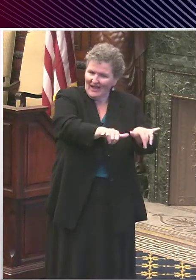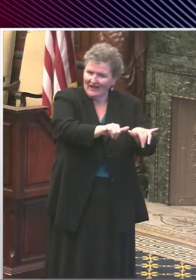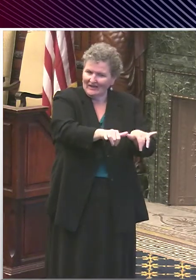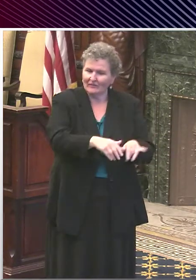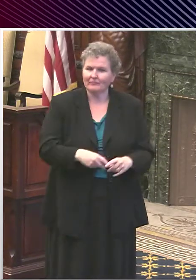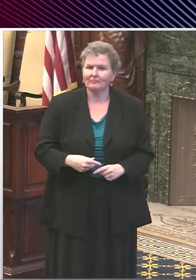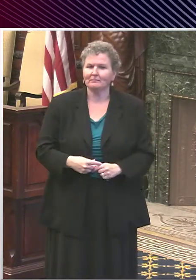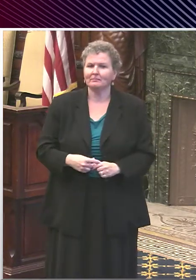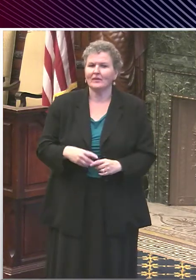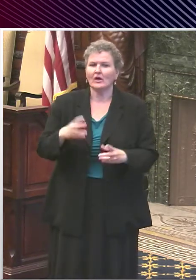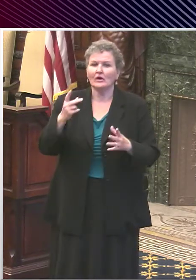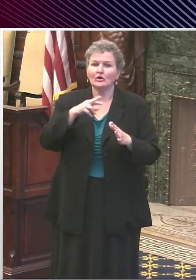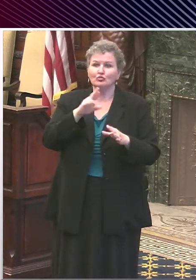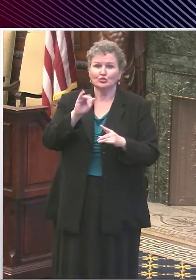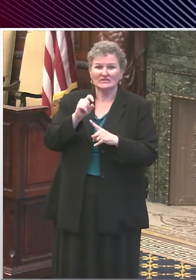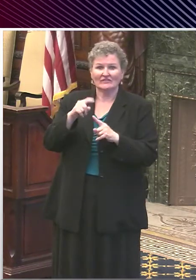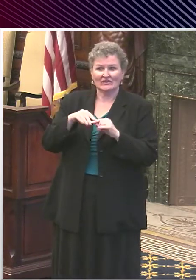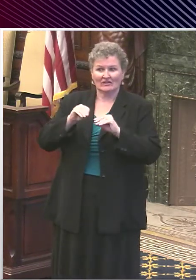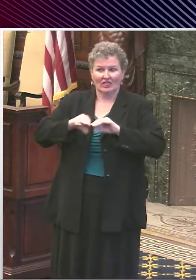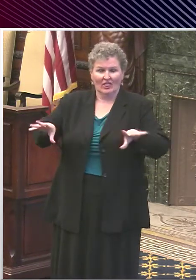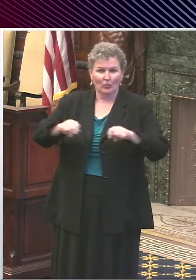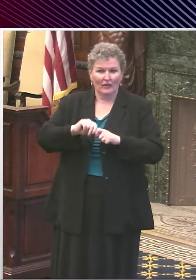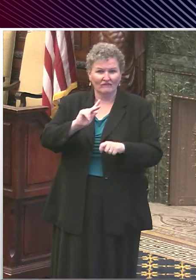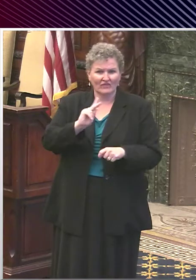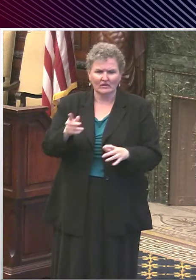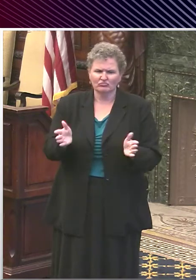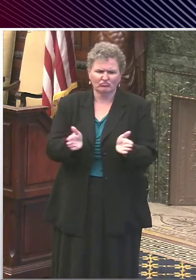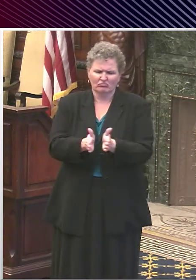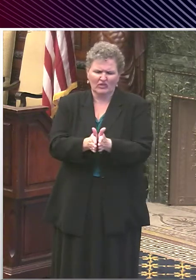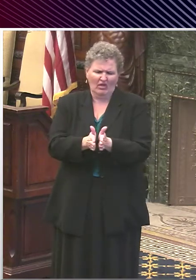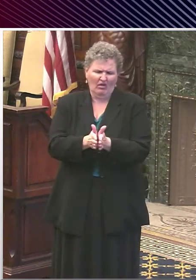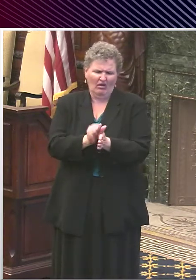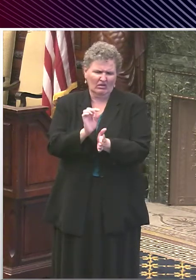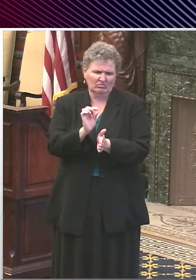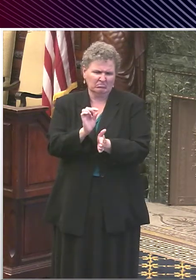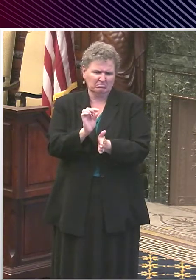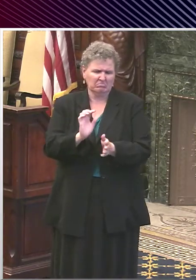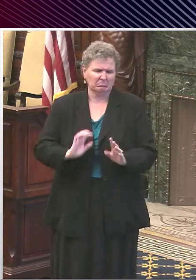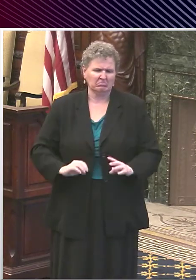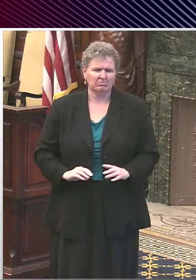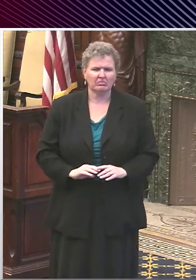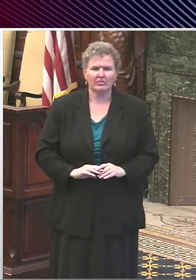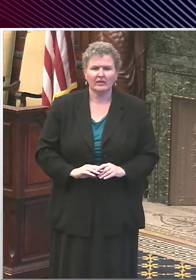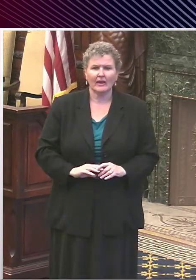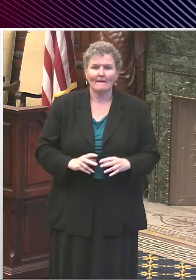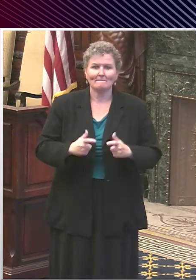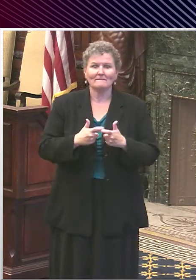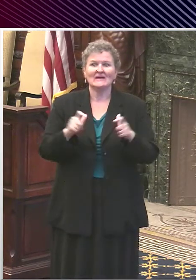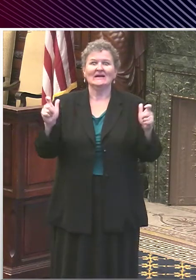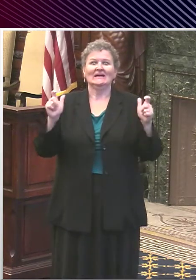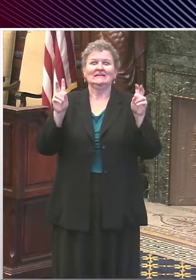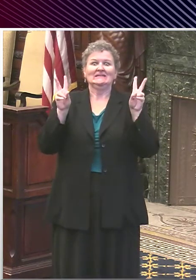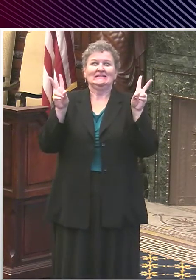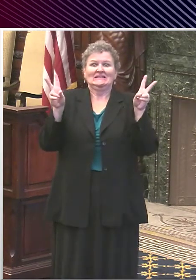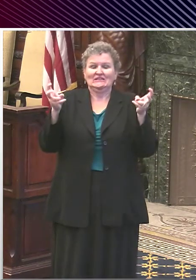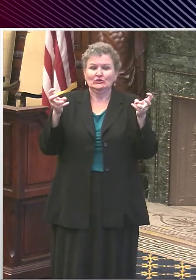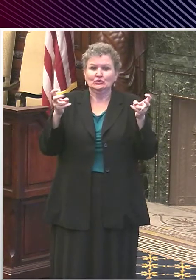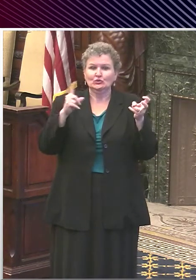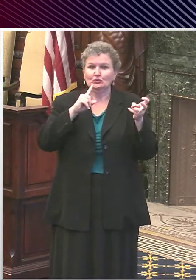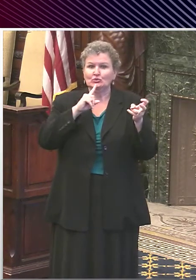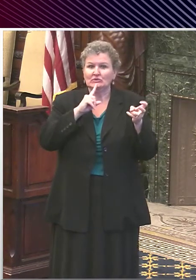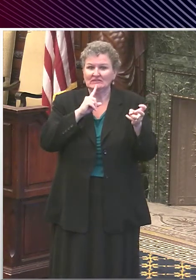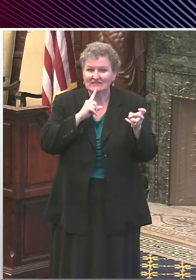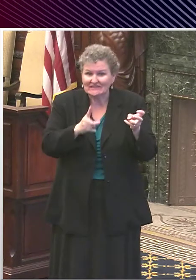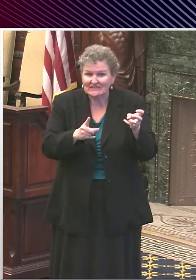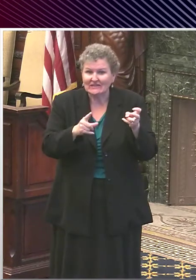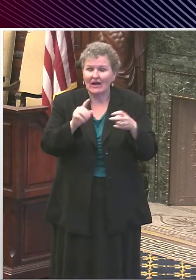to Philadelphia residents from this is small. The greater issue, though, is that the Major League Baseball